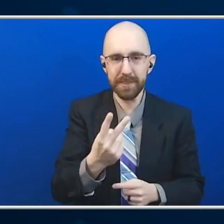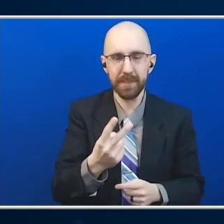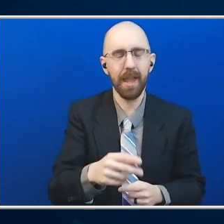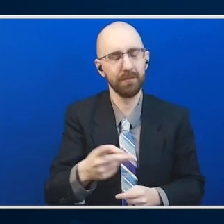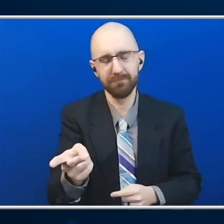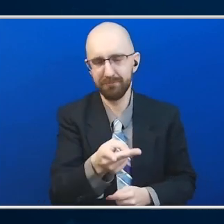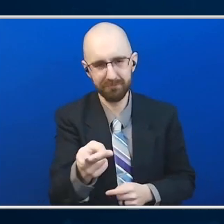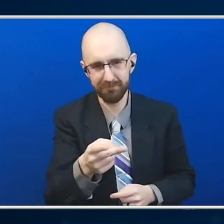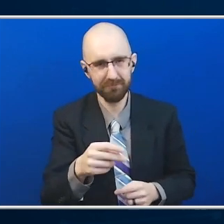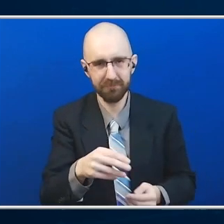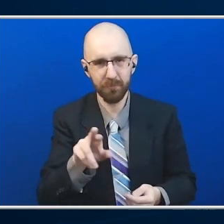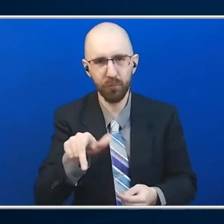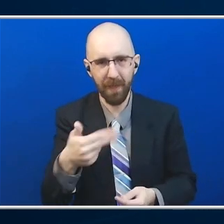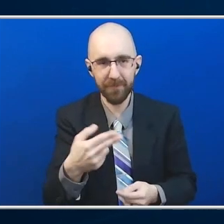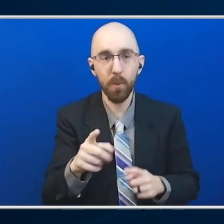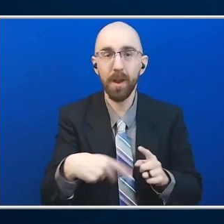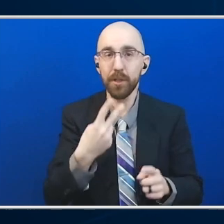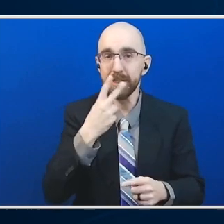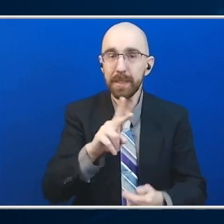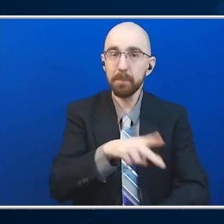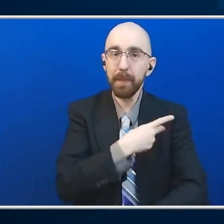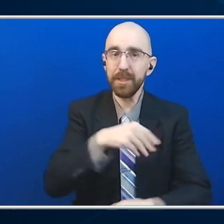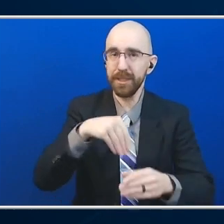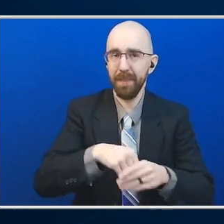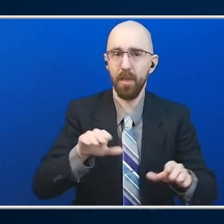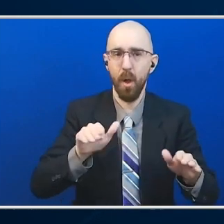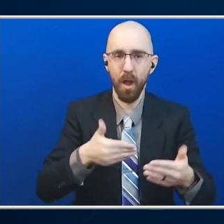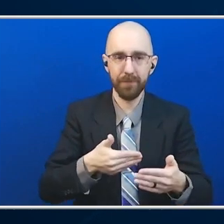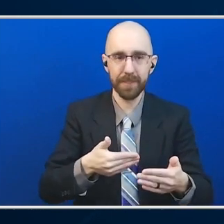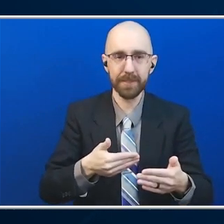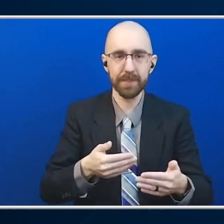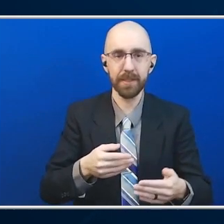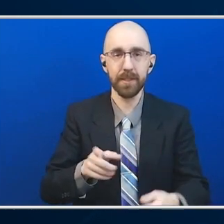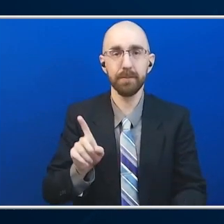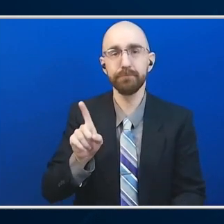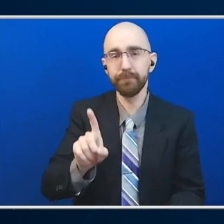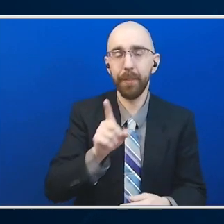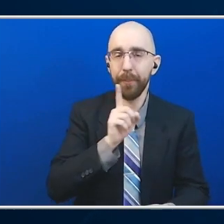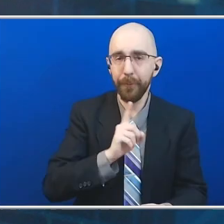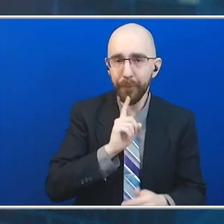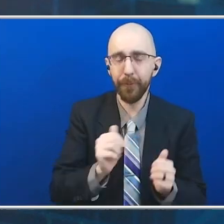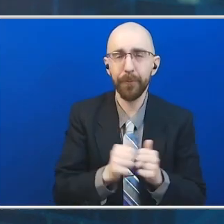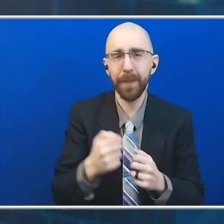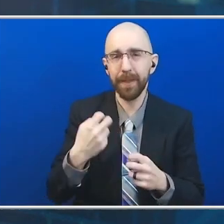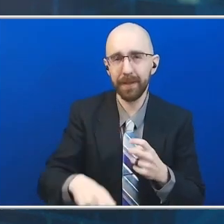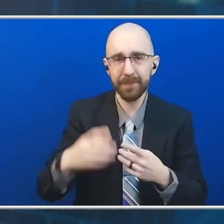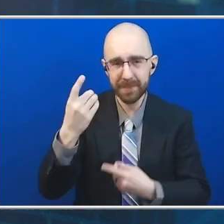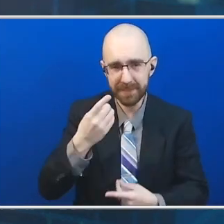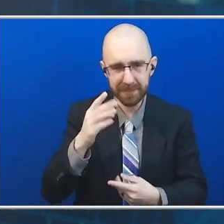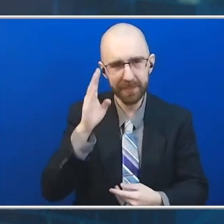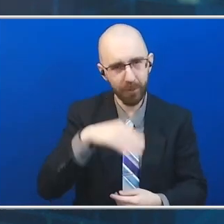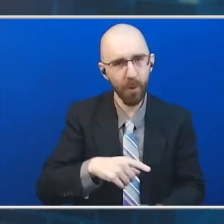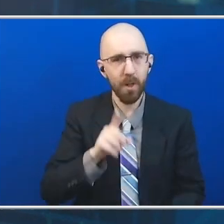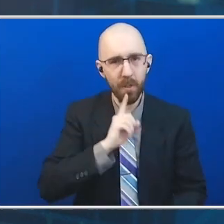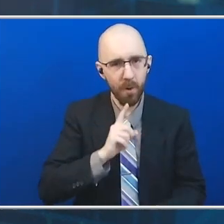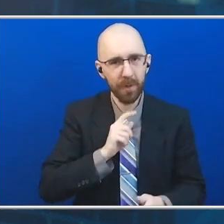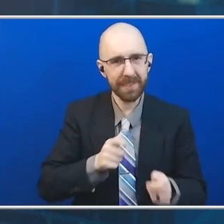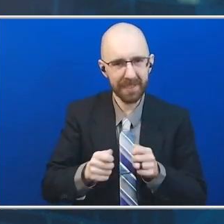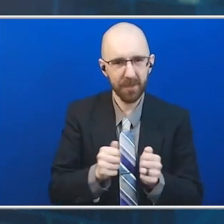out there in your office, and they come alone with a difficult disease, and you know they're alone trying to deal with that